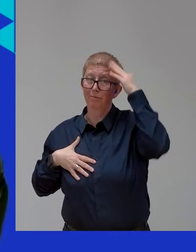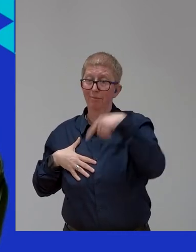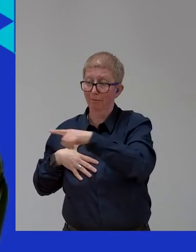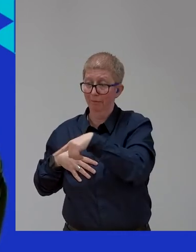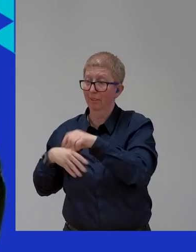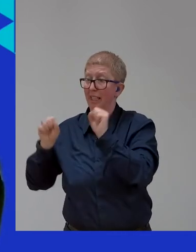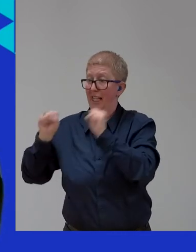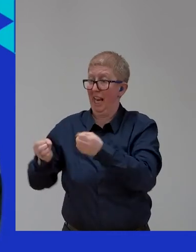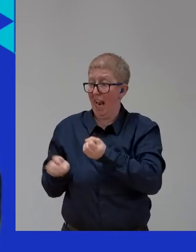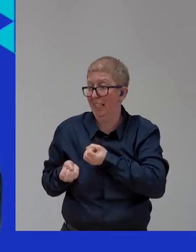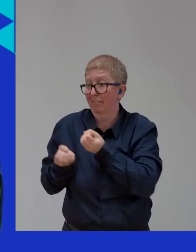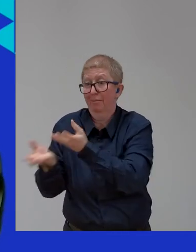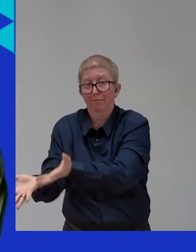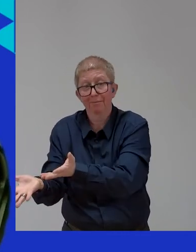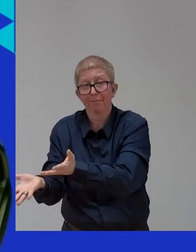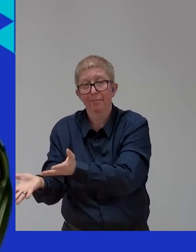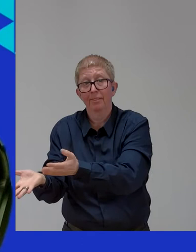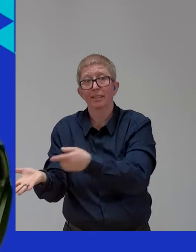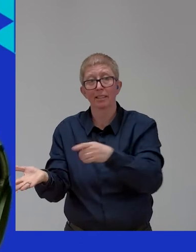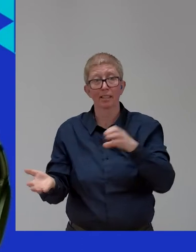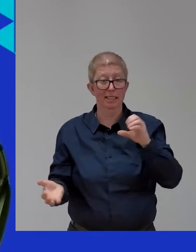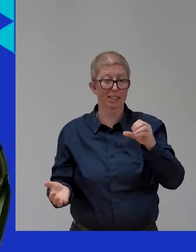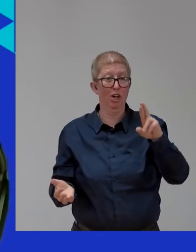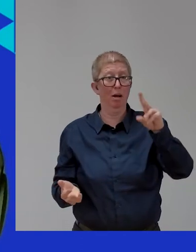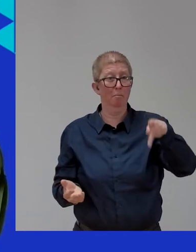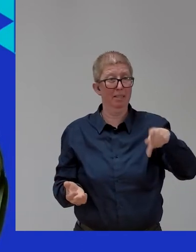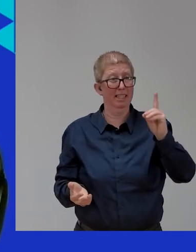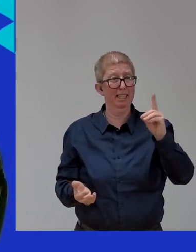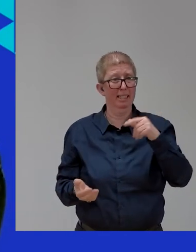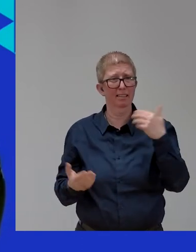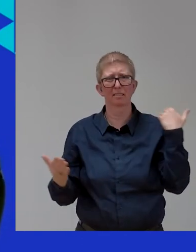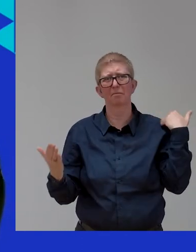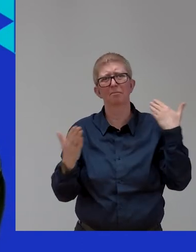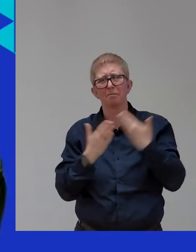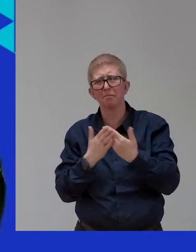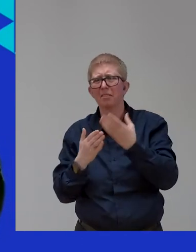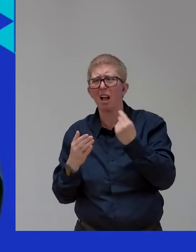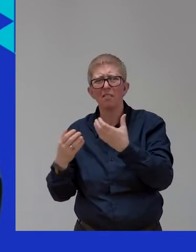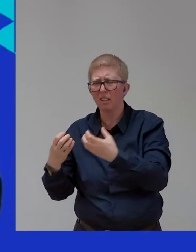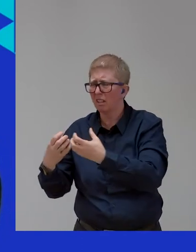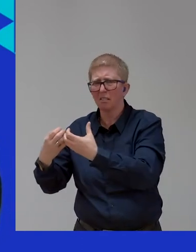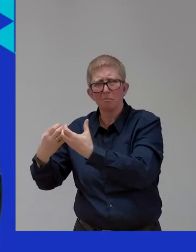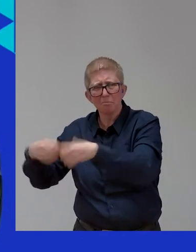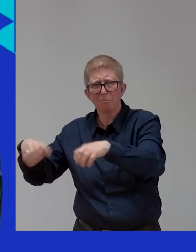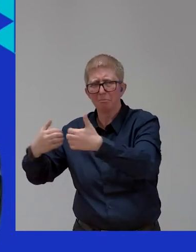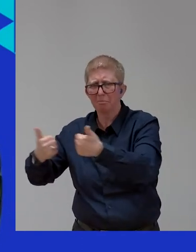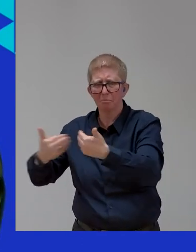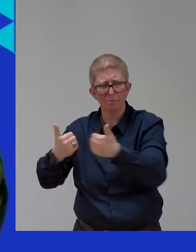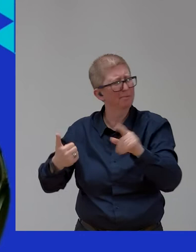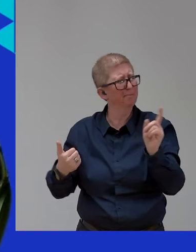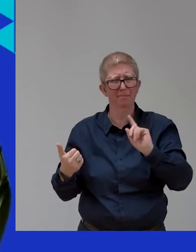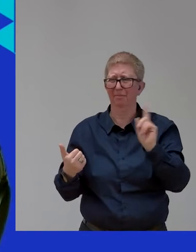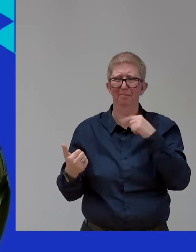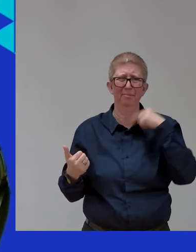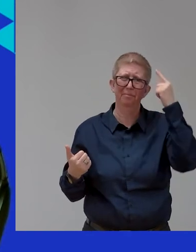also clear on that, we need to move away from a segregated approach in which we have workshops that only cater to people with disabilities. No,